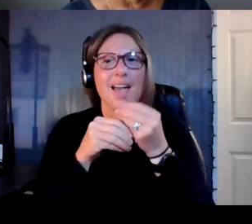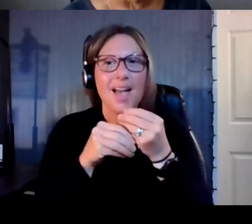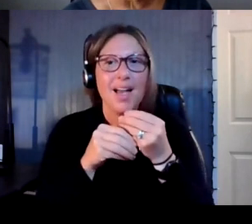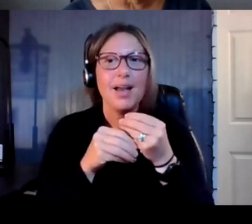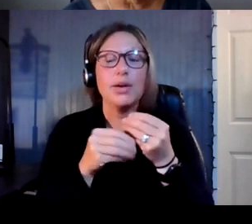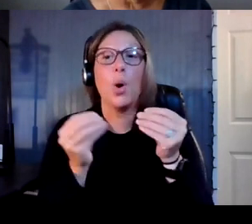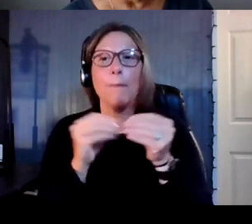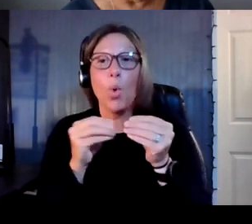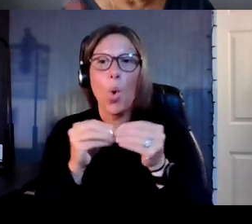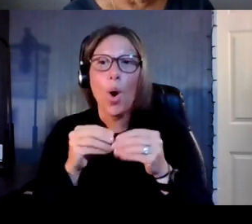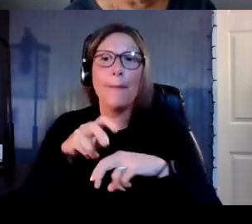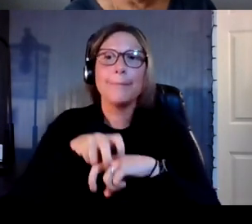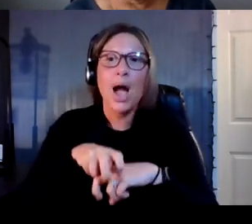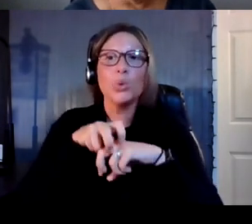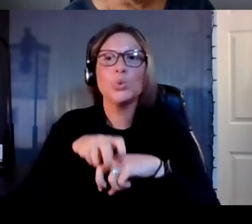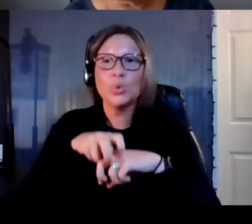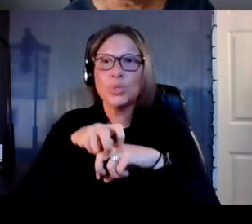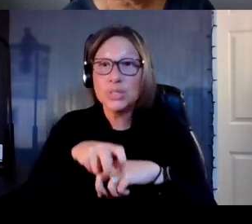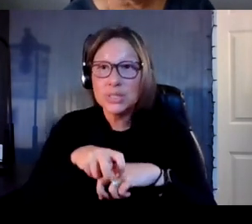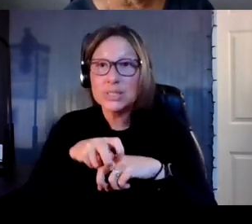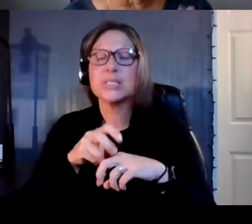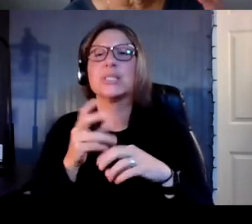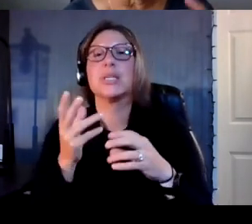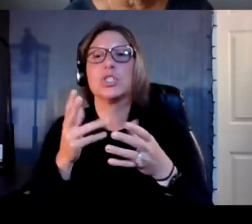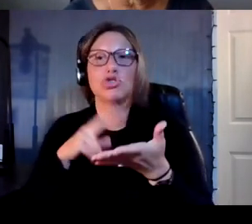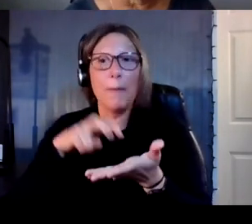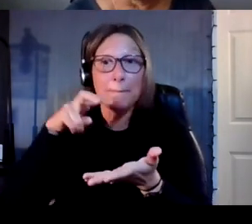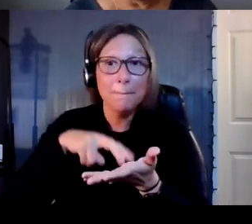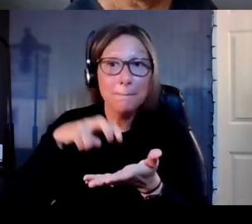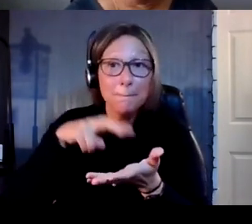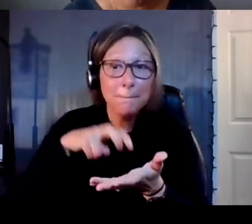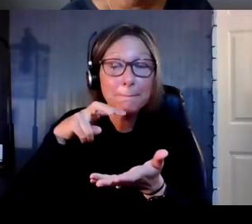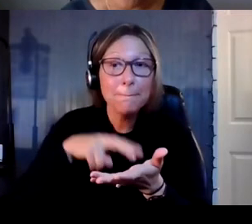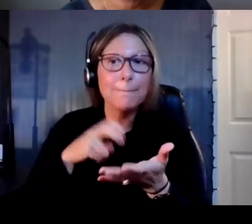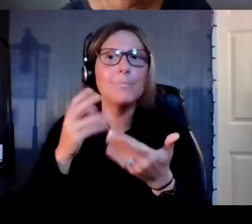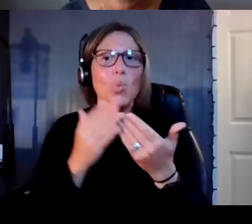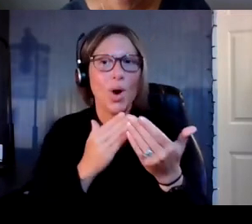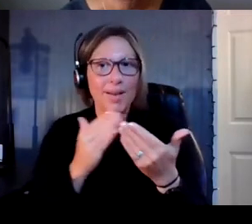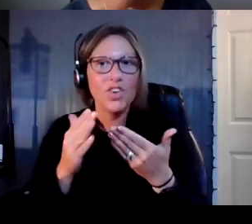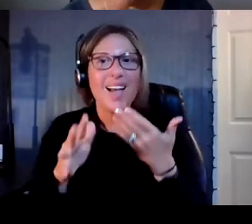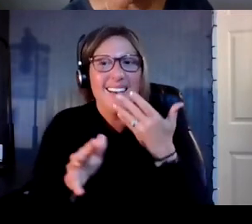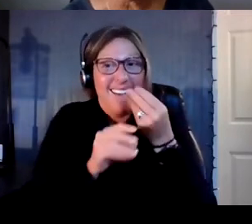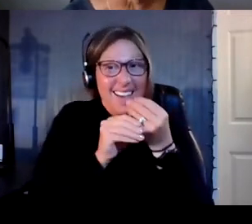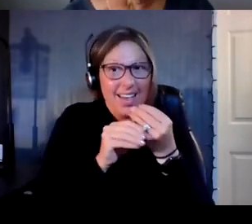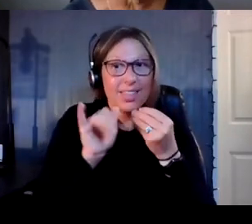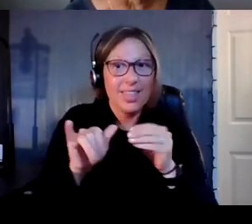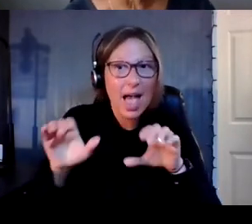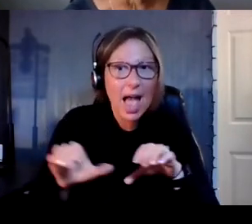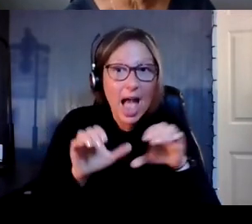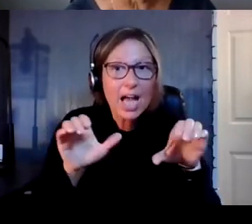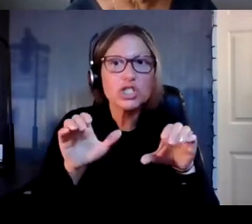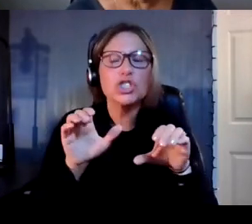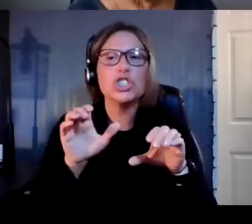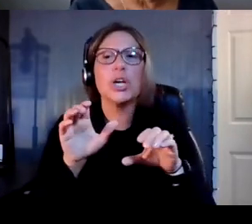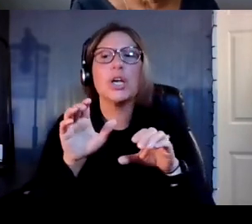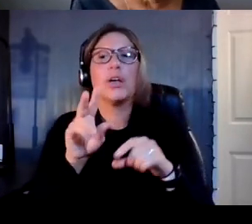more bouncing, again, bouncing, jumping, whatever. Put that action verb or that noun with